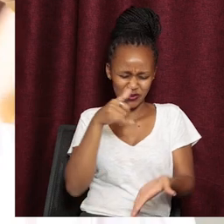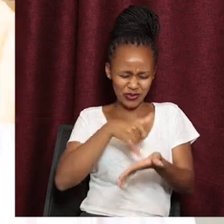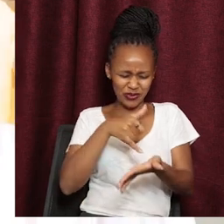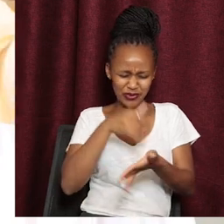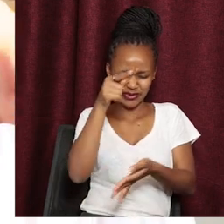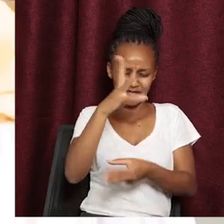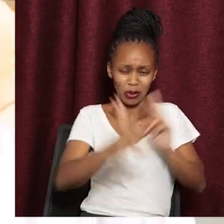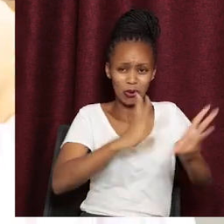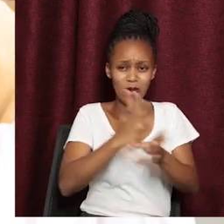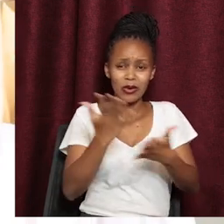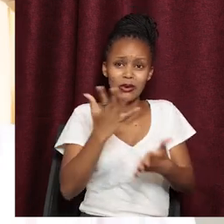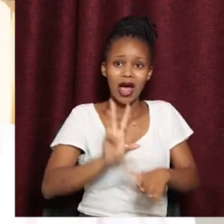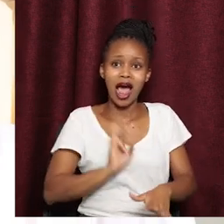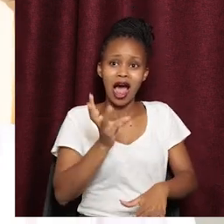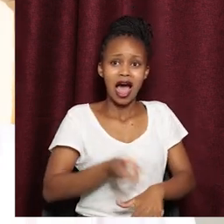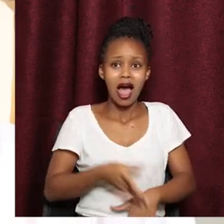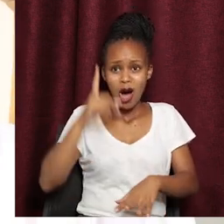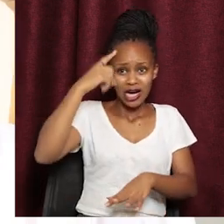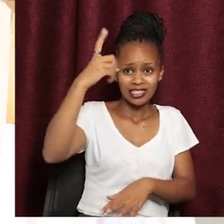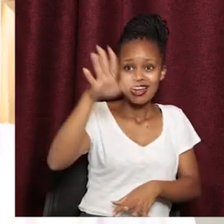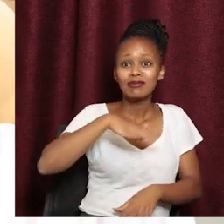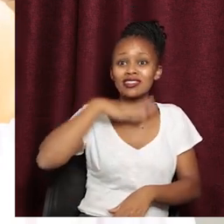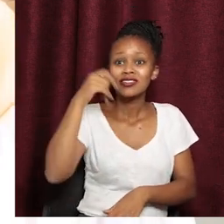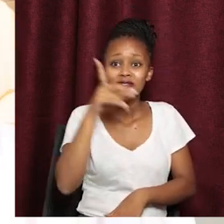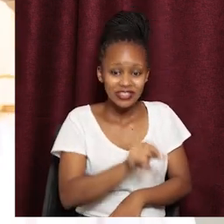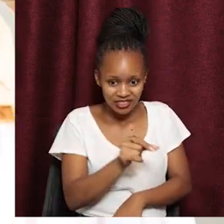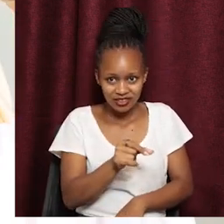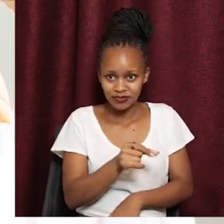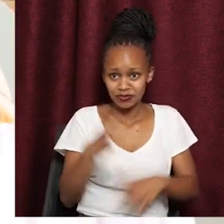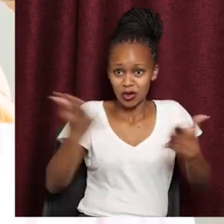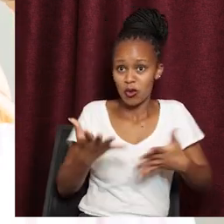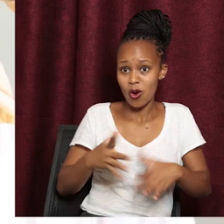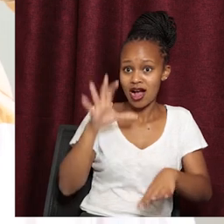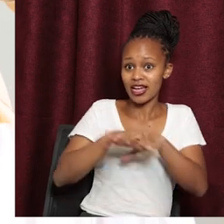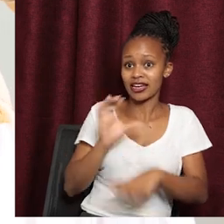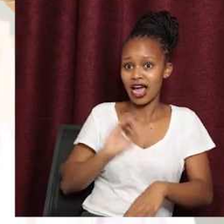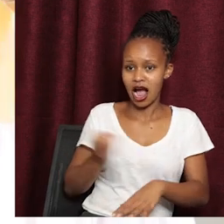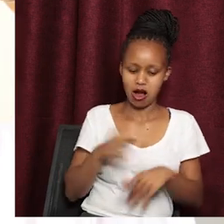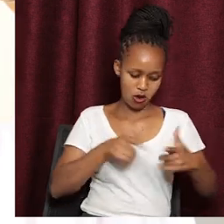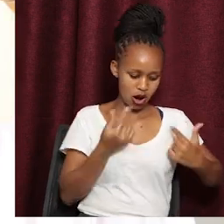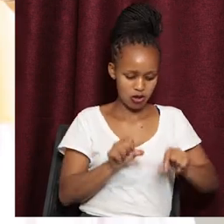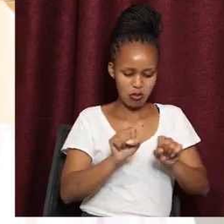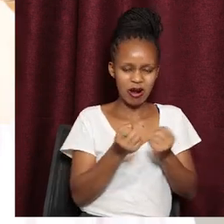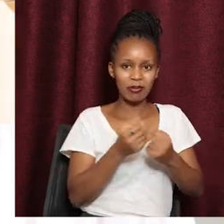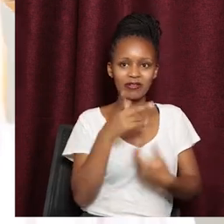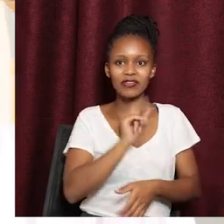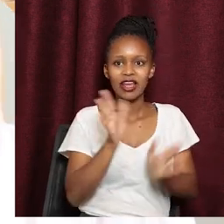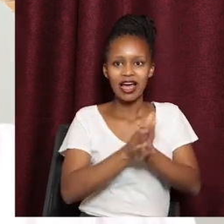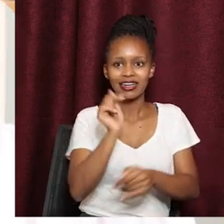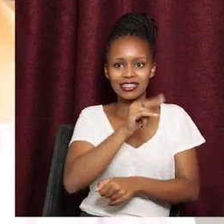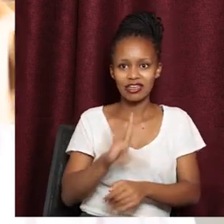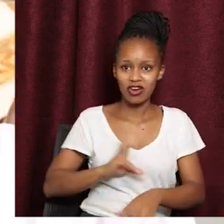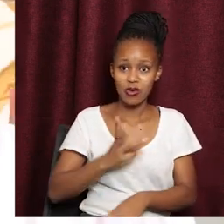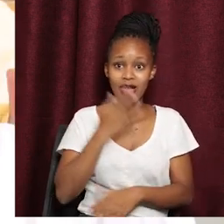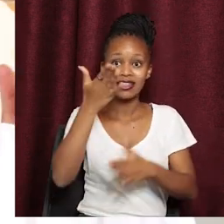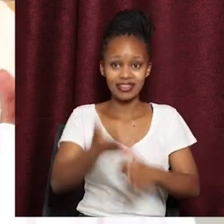our dreams died, where we got our heart broken, and therefore we are still holding on the